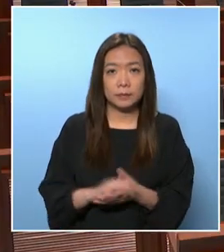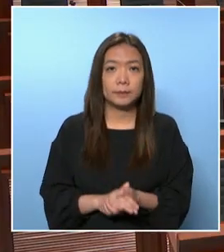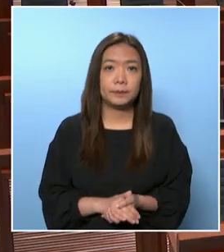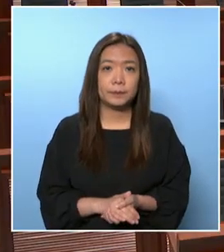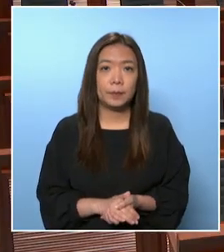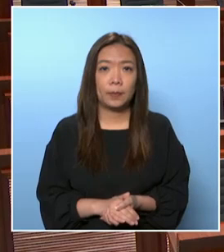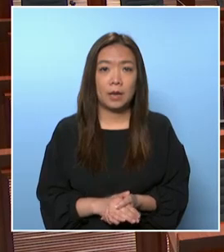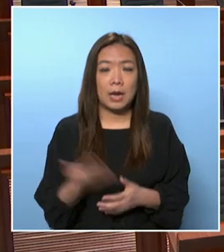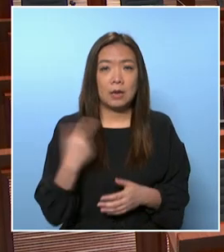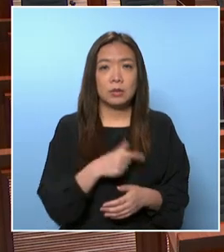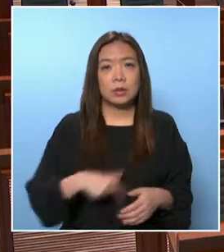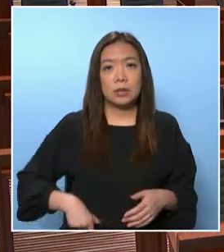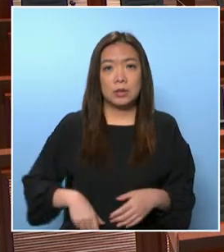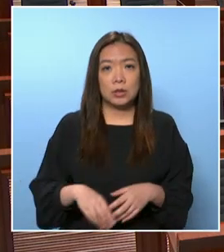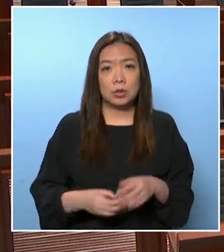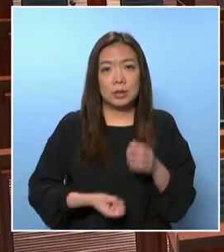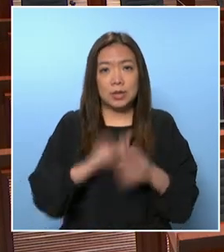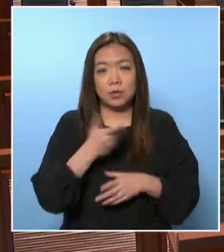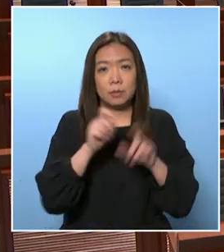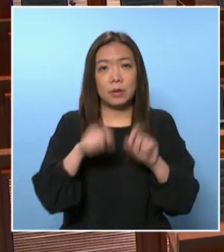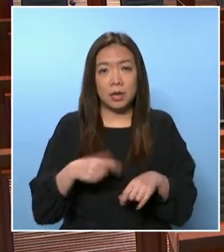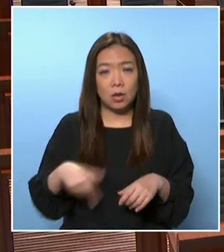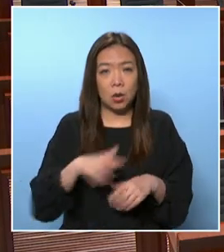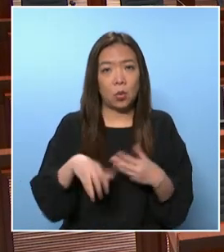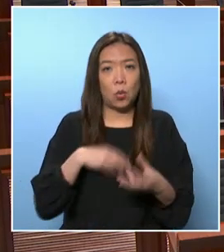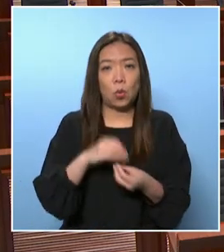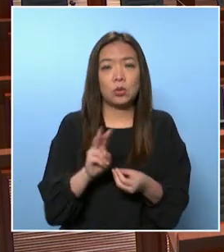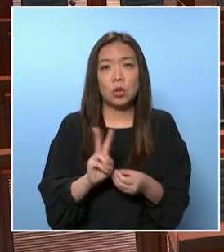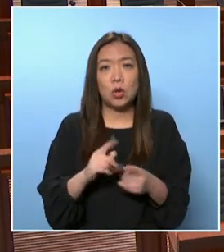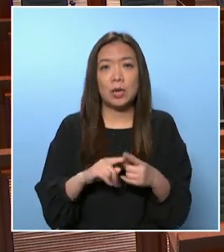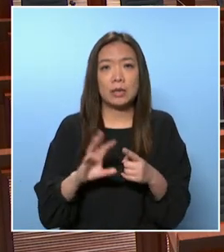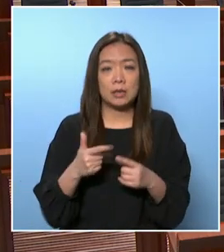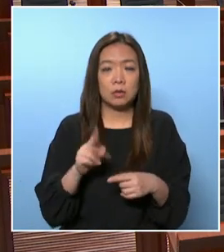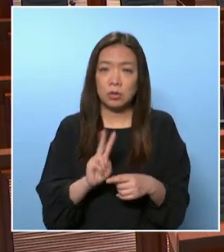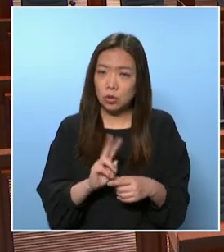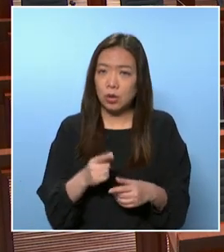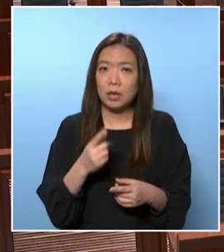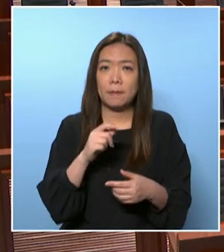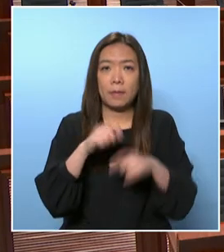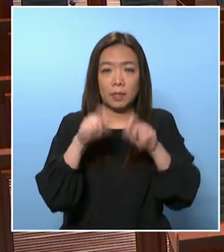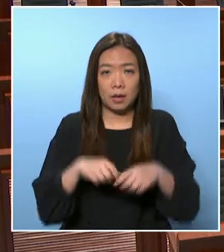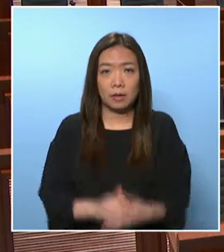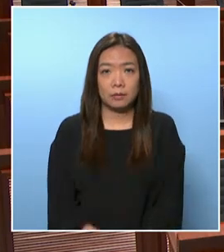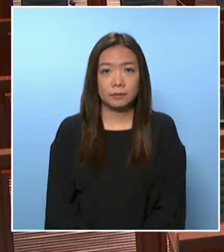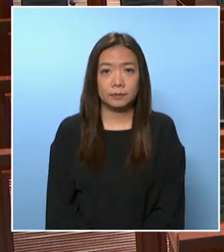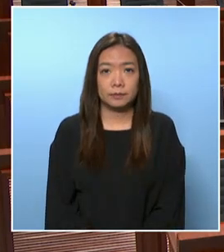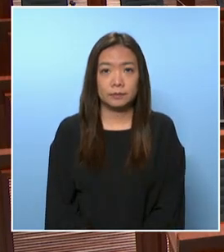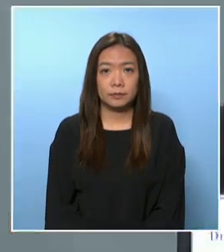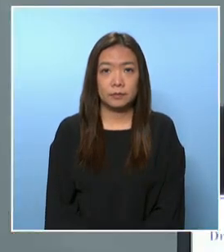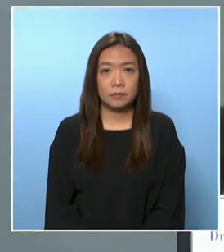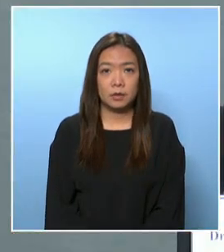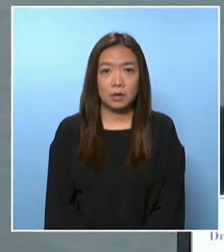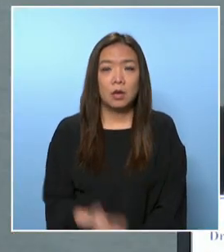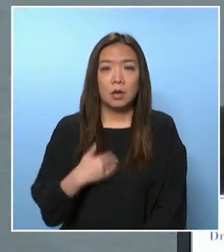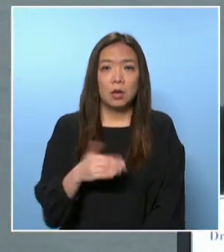TCM issue later. Dr. Lai? Well, this is indeed dear to our heart, and manpower is very